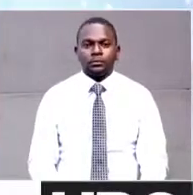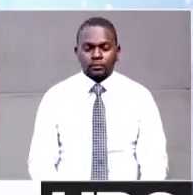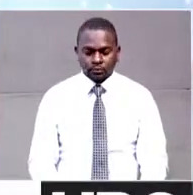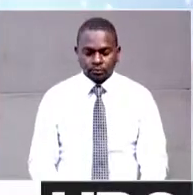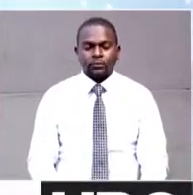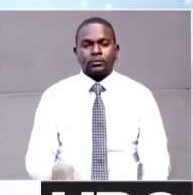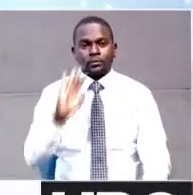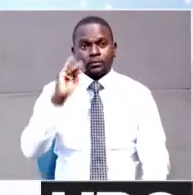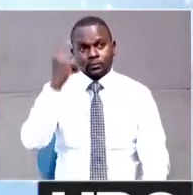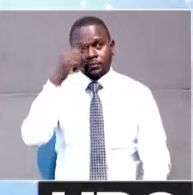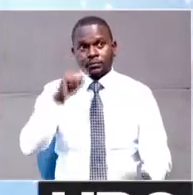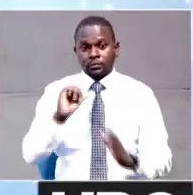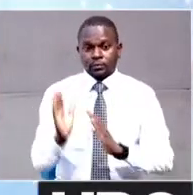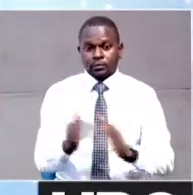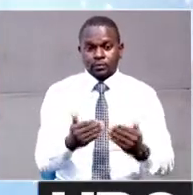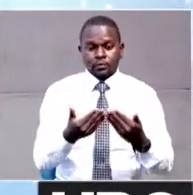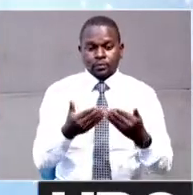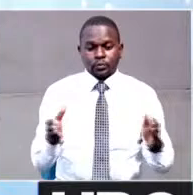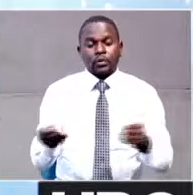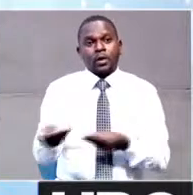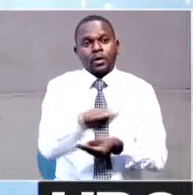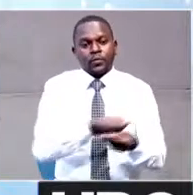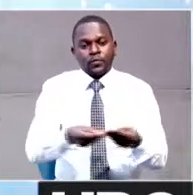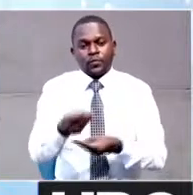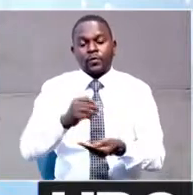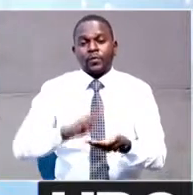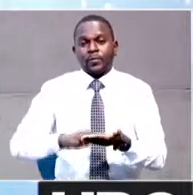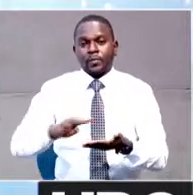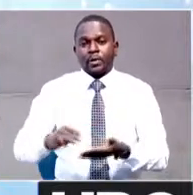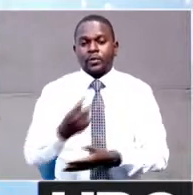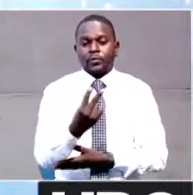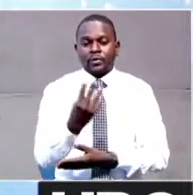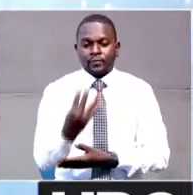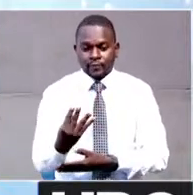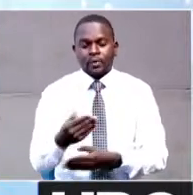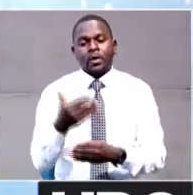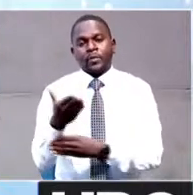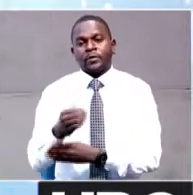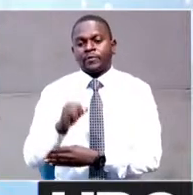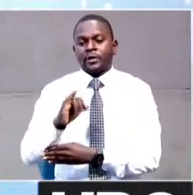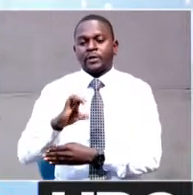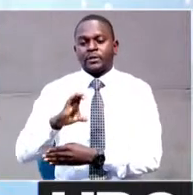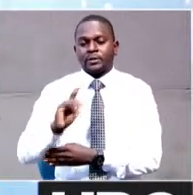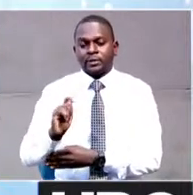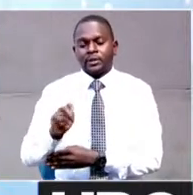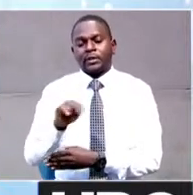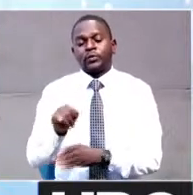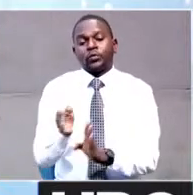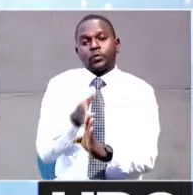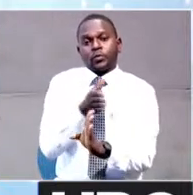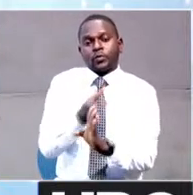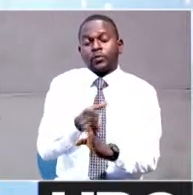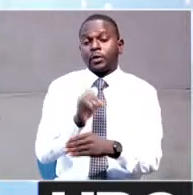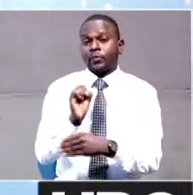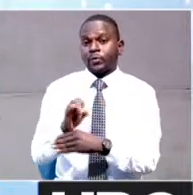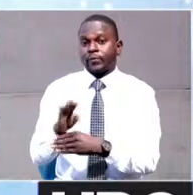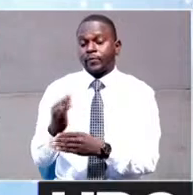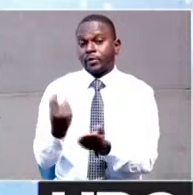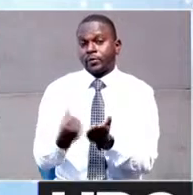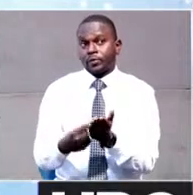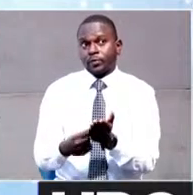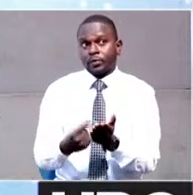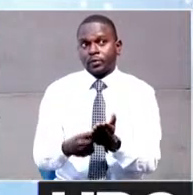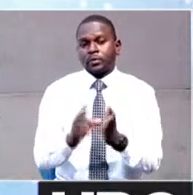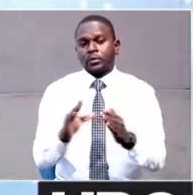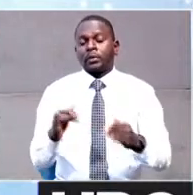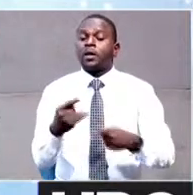Now, as government plans to reopen the economy on Monday 24th, Minister for ICT and National Guidance has advised Ugandans not to relent,